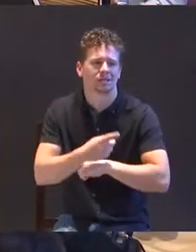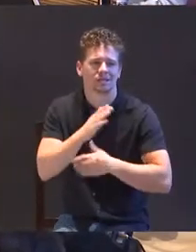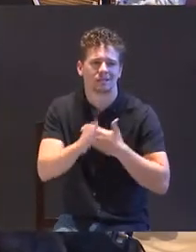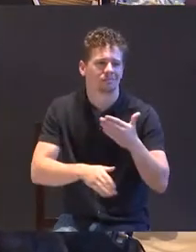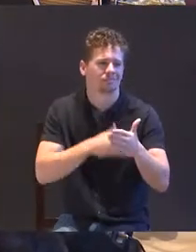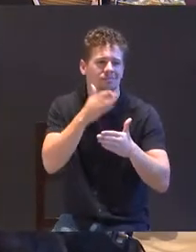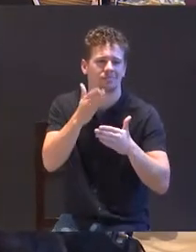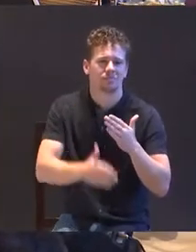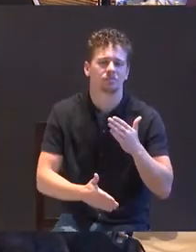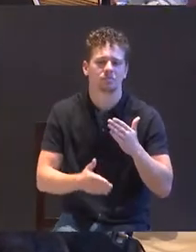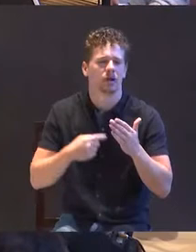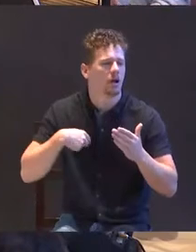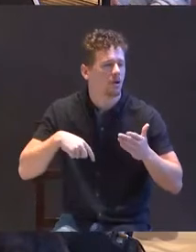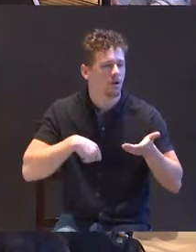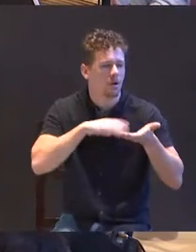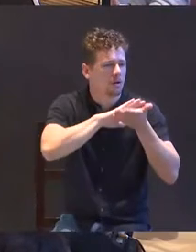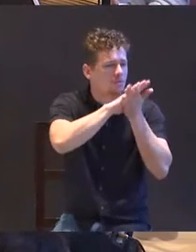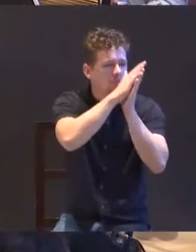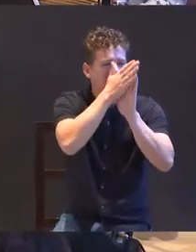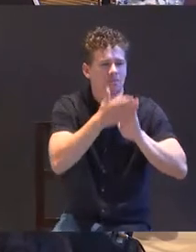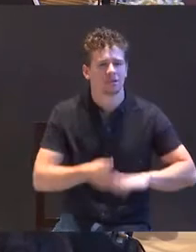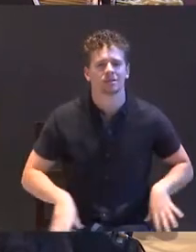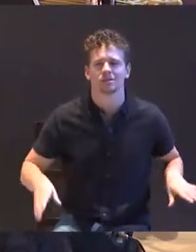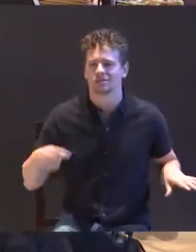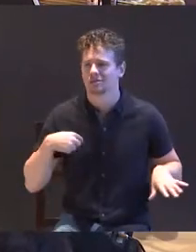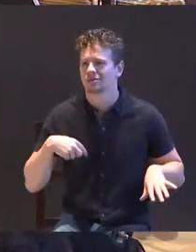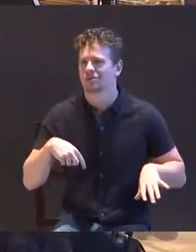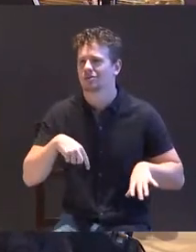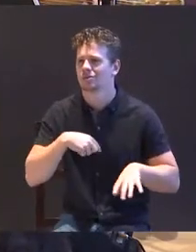peace, we are war.